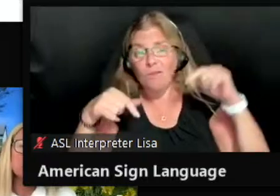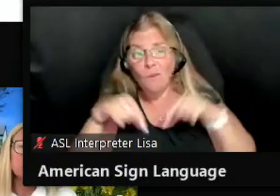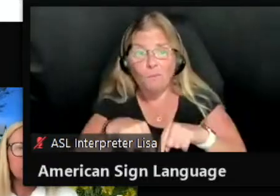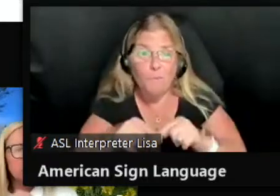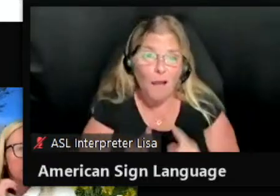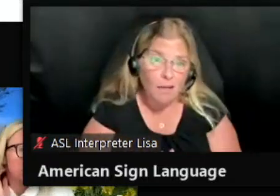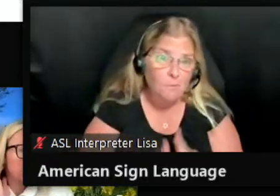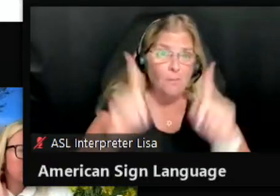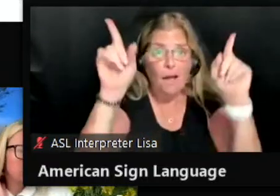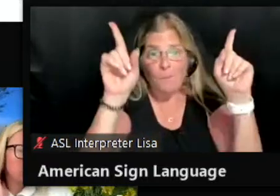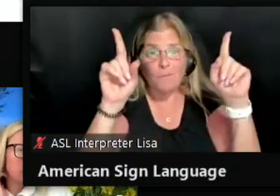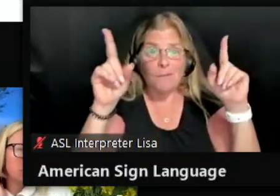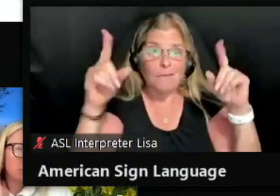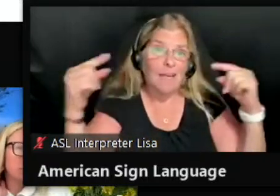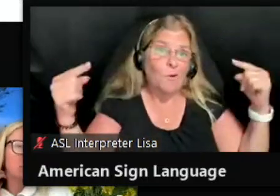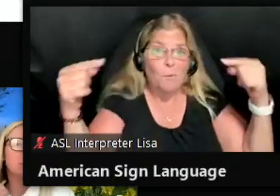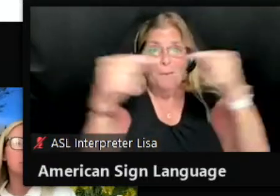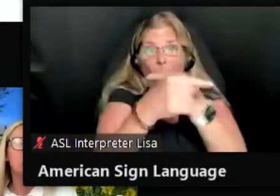horizontally,